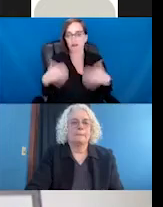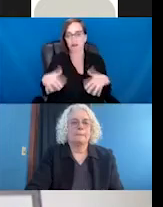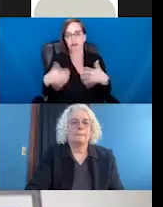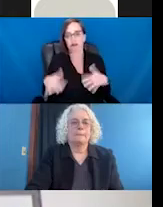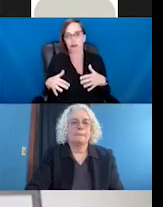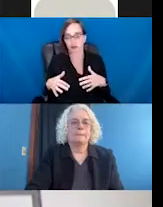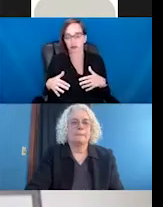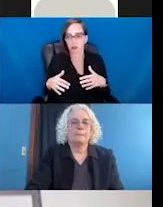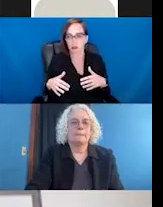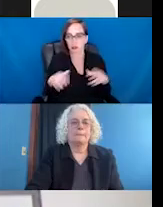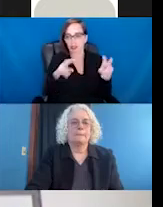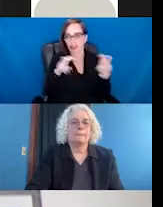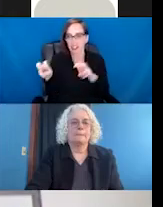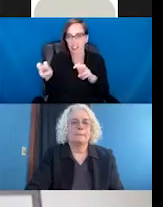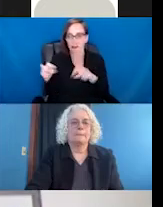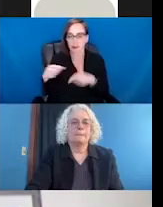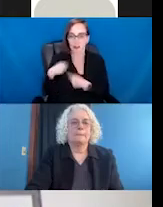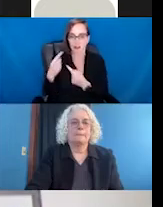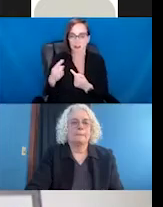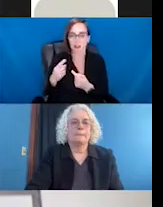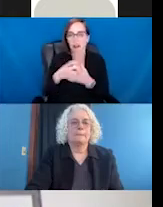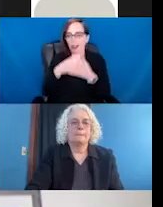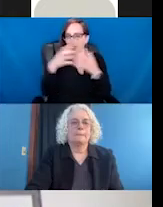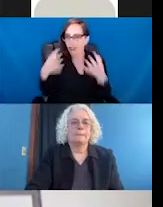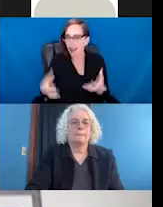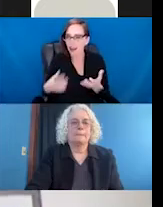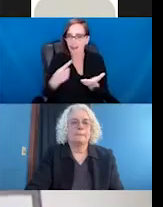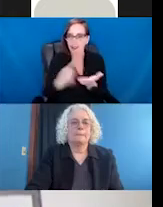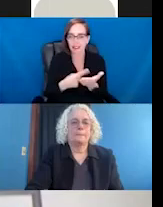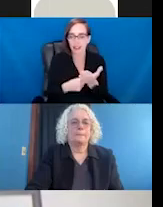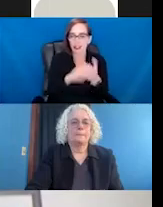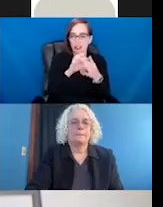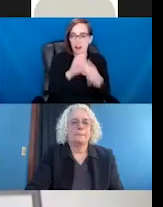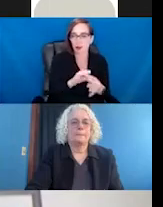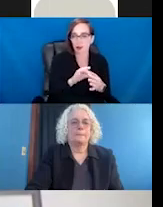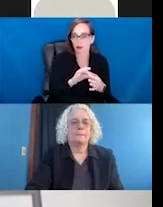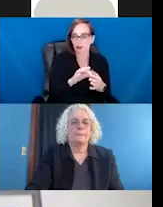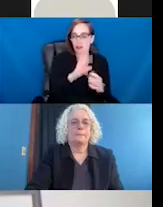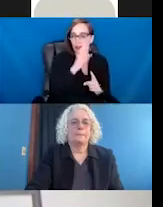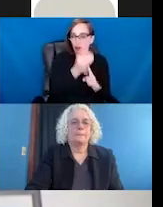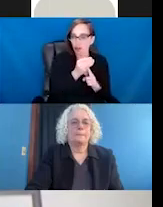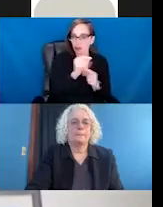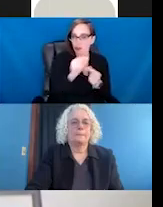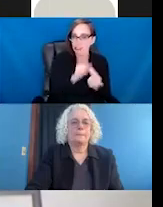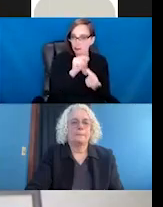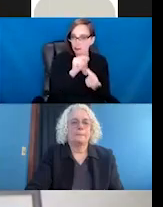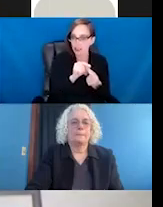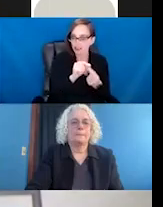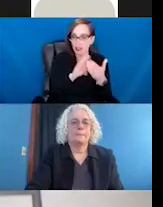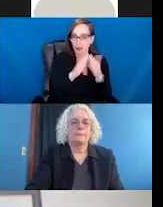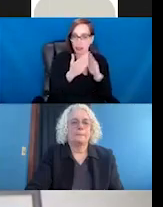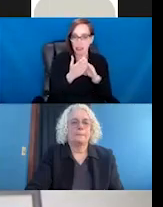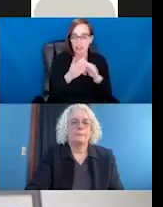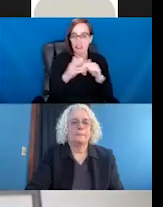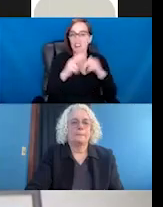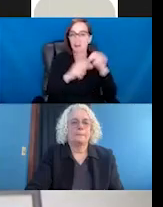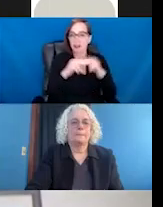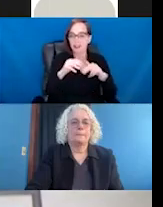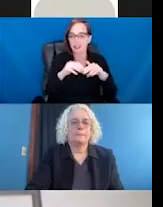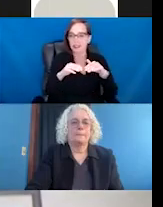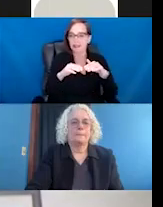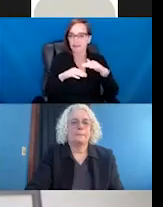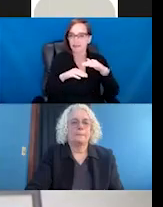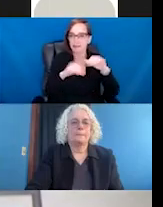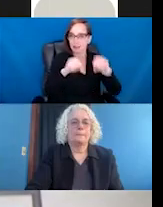heard. I heard a ton of conversation about cultural communities, about building capacity in communities. Whatever it is that